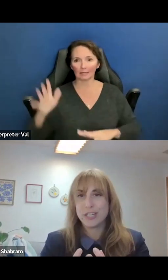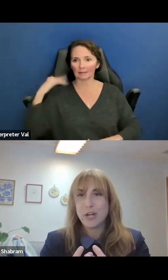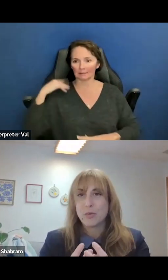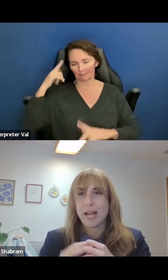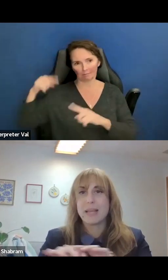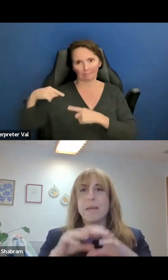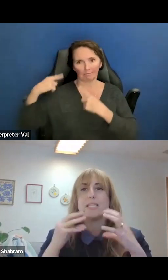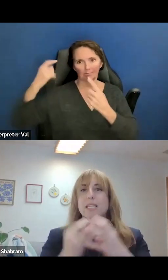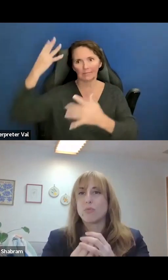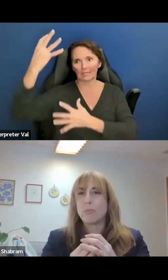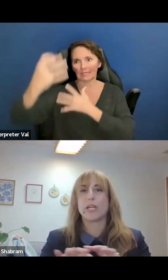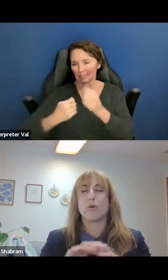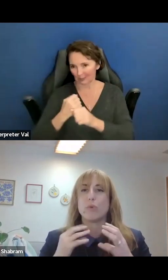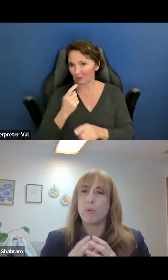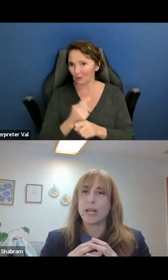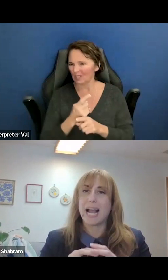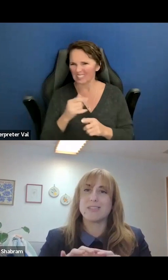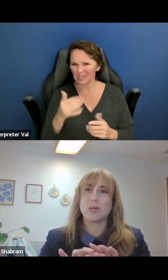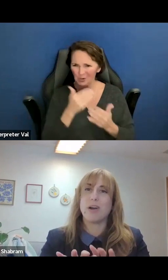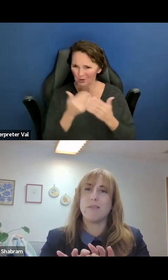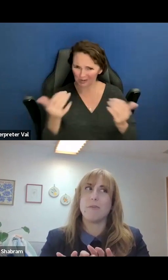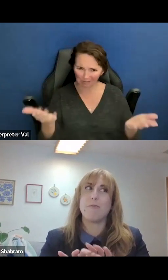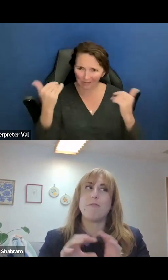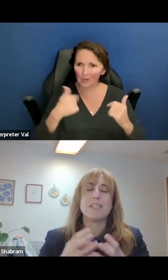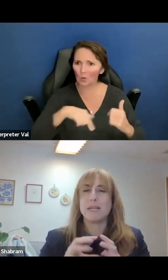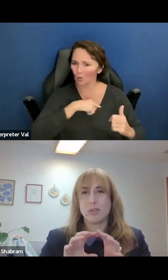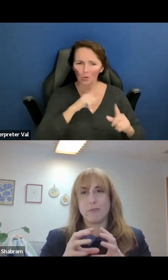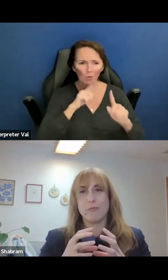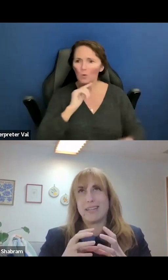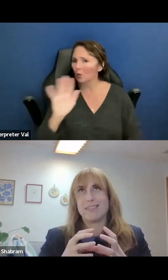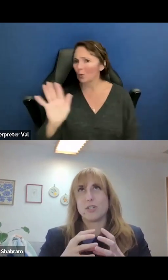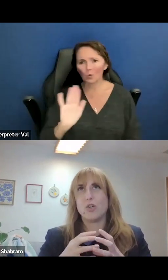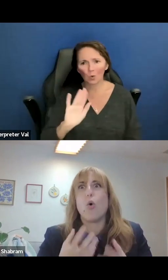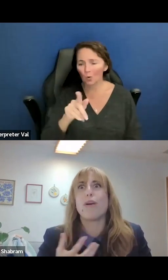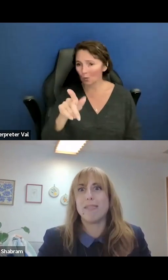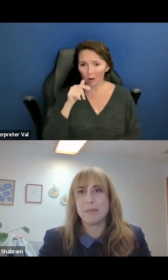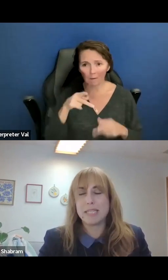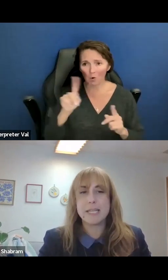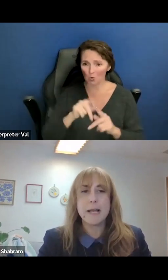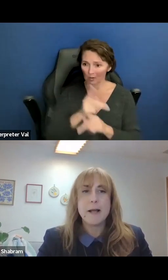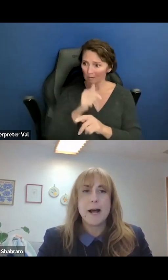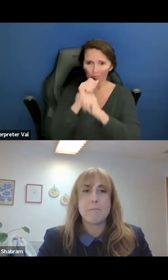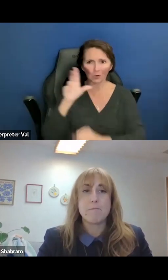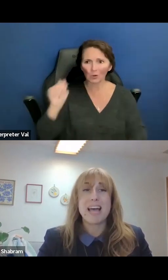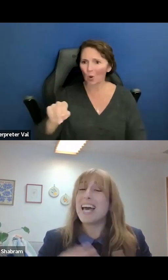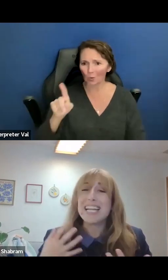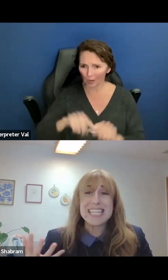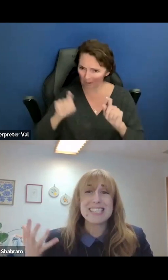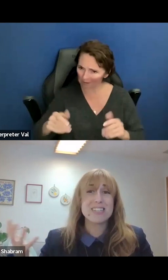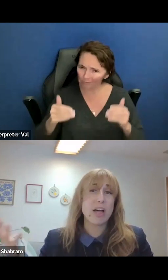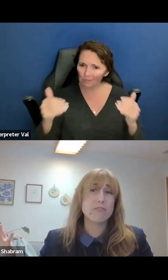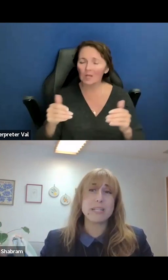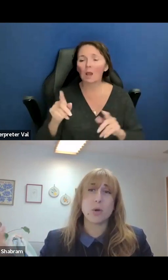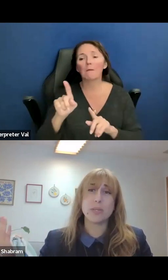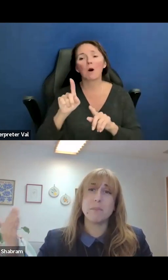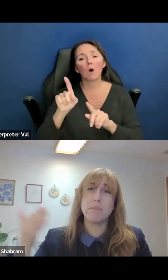disclosure, right? Like mandated reporting or reporting as sort of a fundamental and core element. And that is